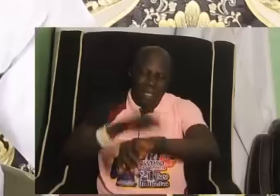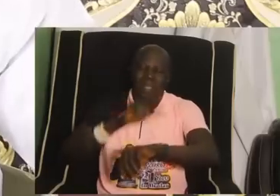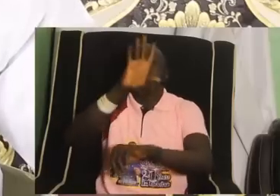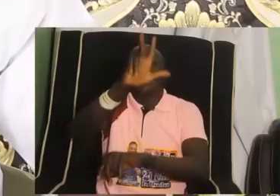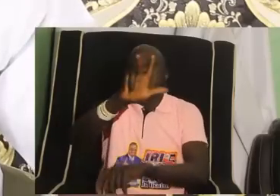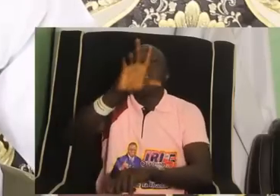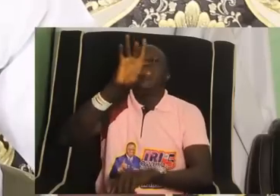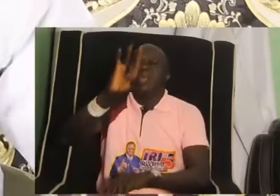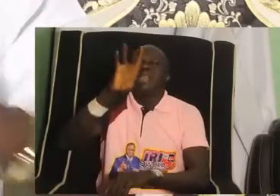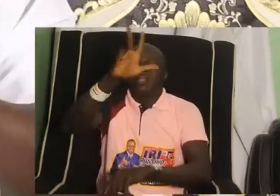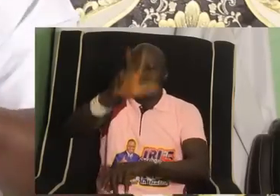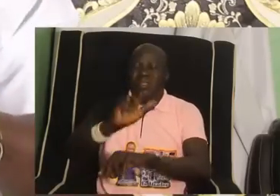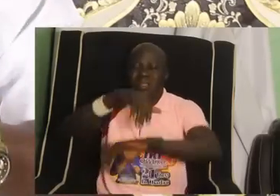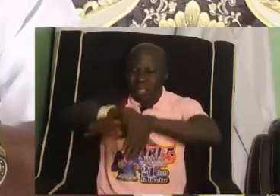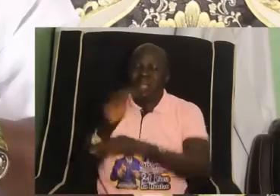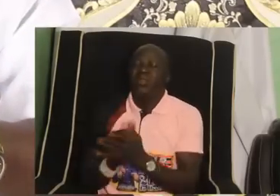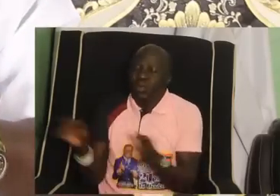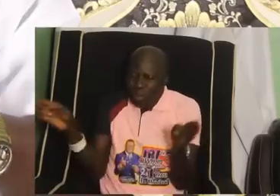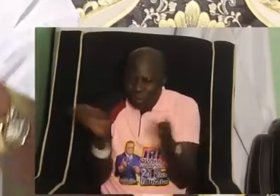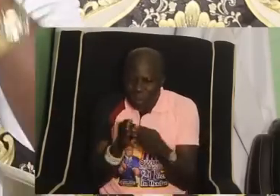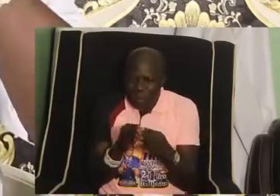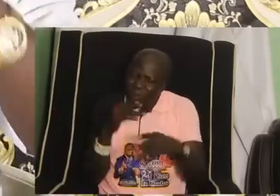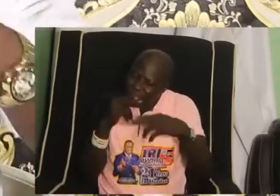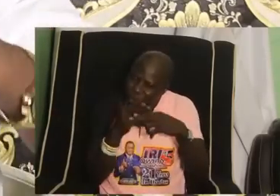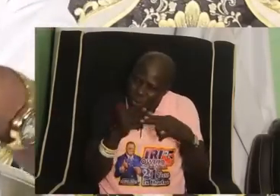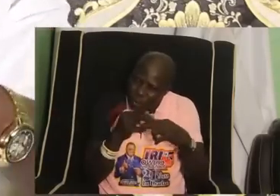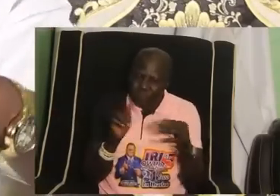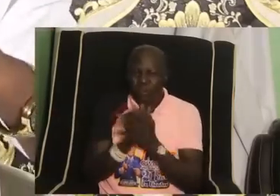the evening. Very soon.